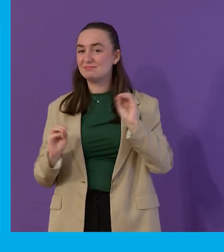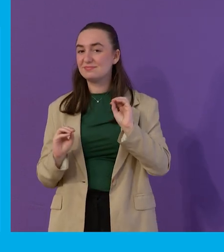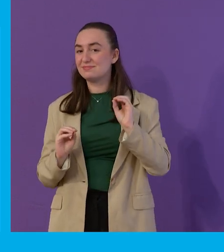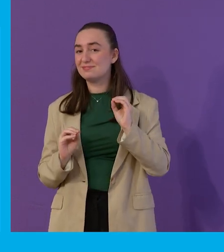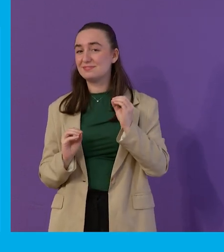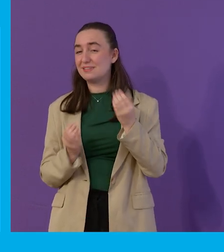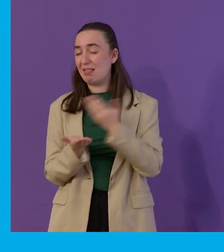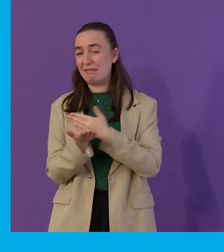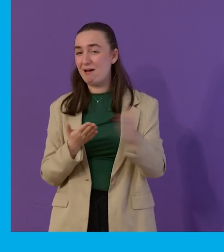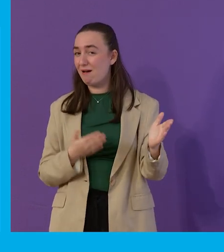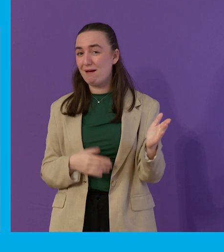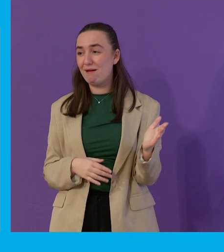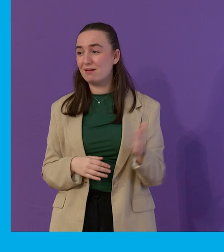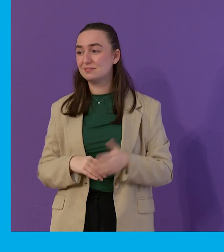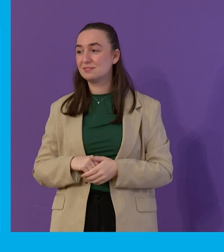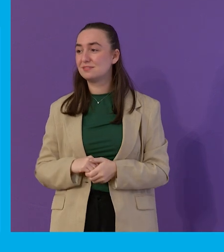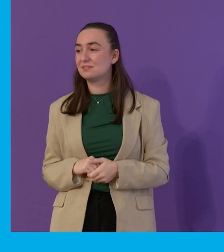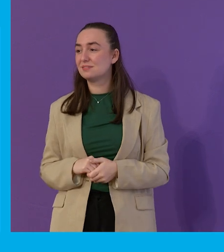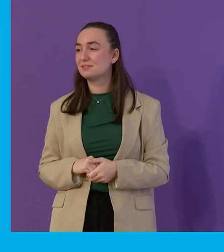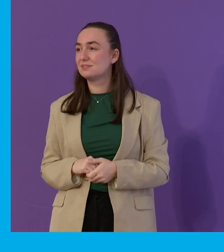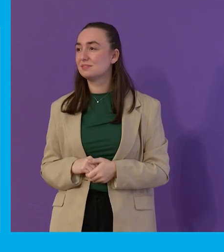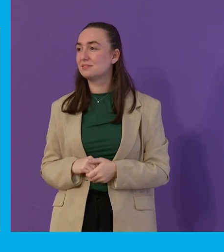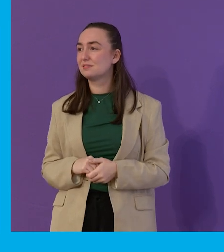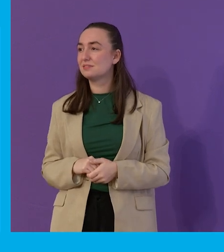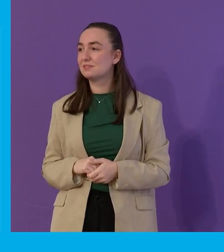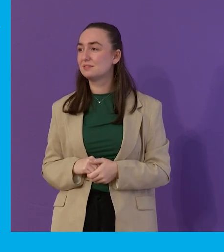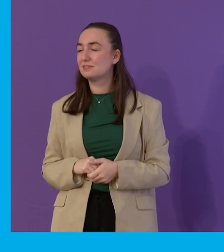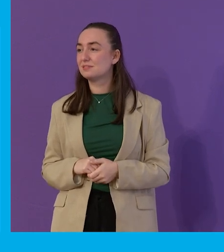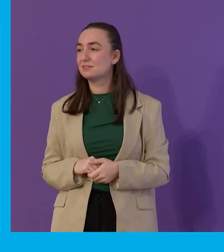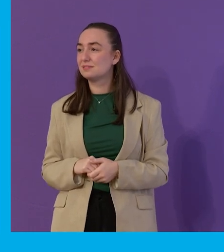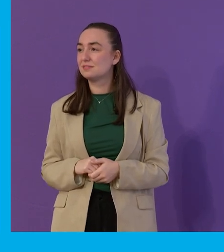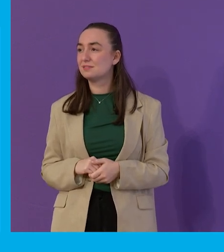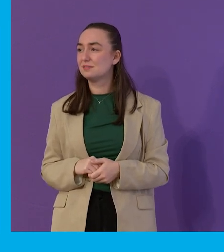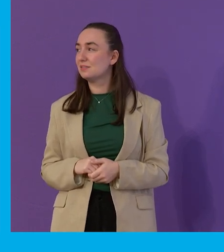their constitution. We've made, okay, Verity House is a good step.